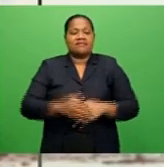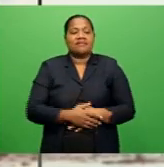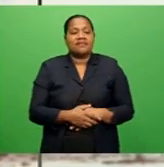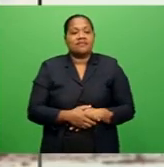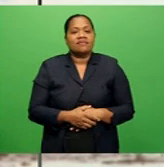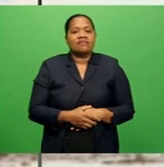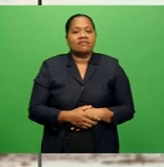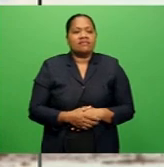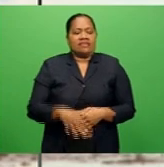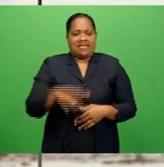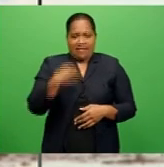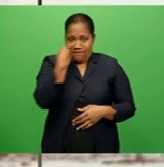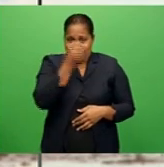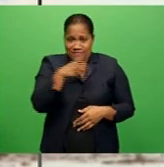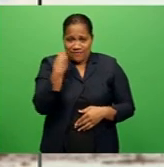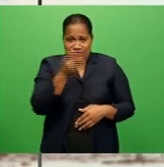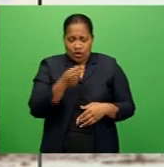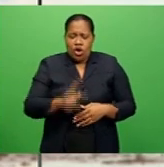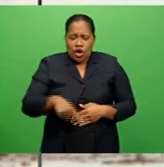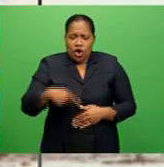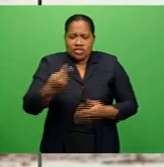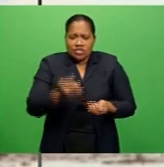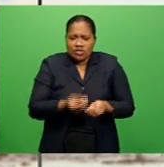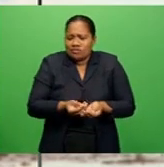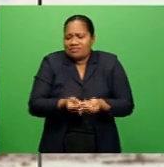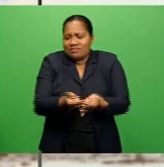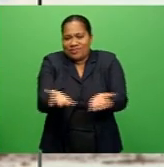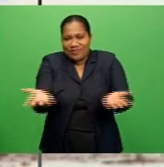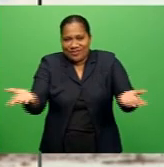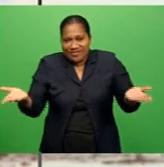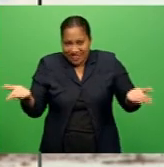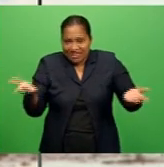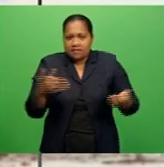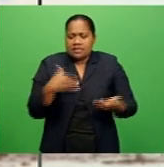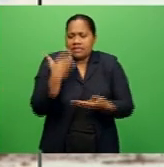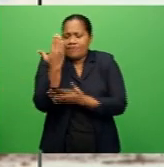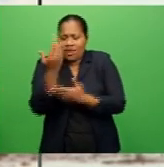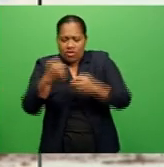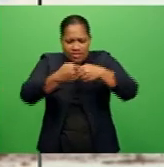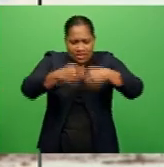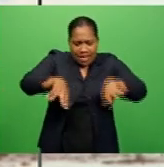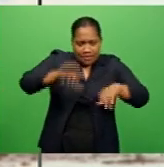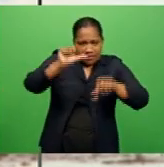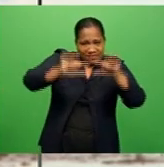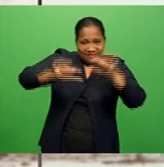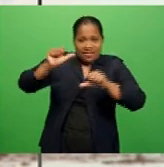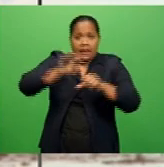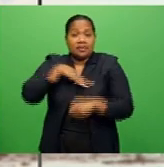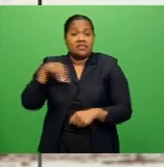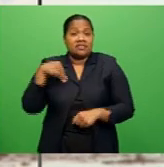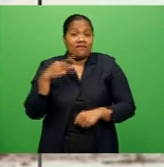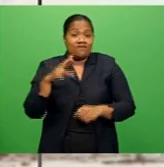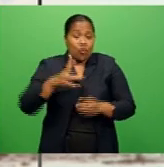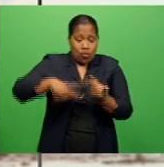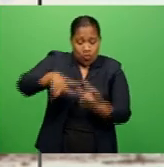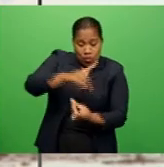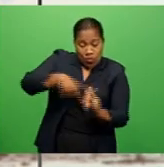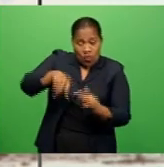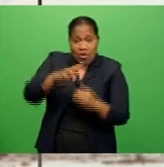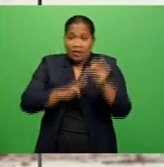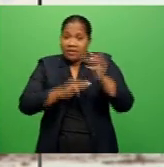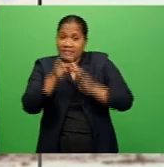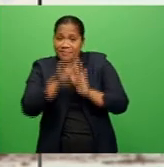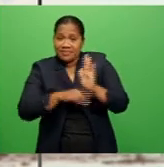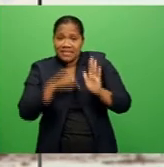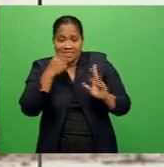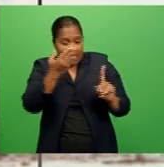Continued food ration distribution will depend on damage assessments. Minister for Disaster Management, Ines Ratu, says